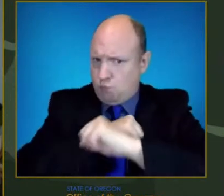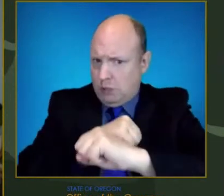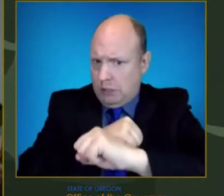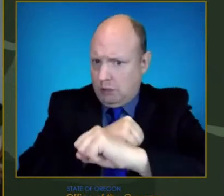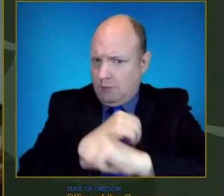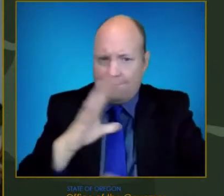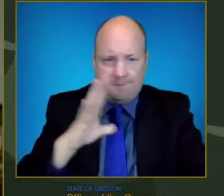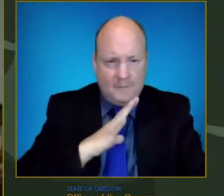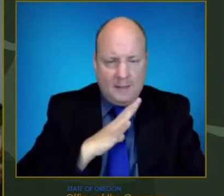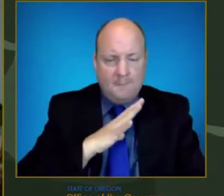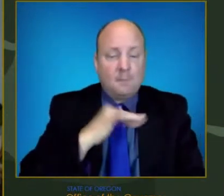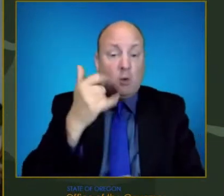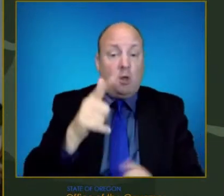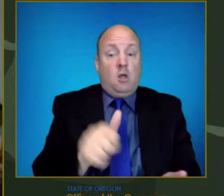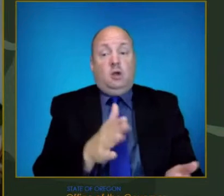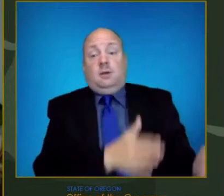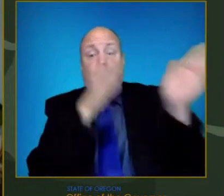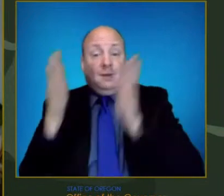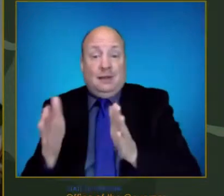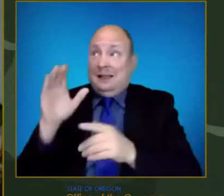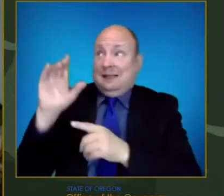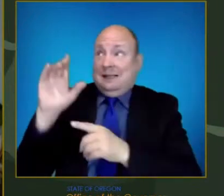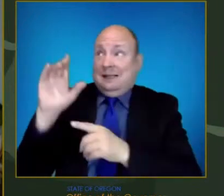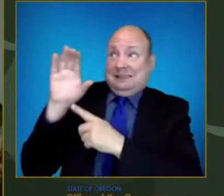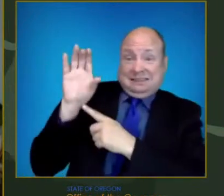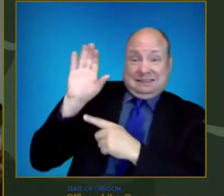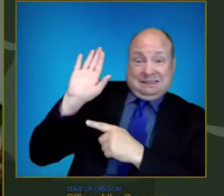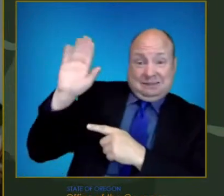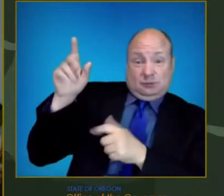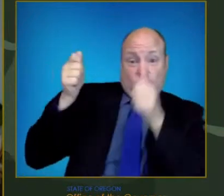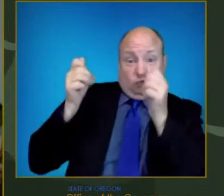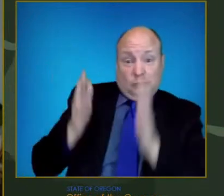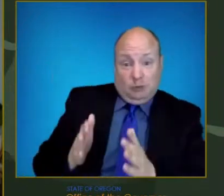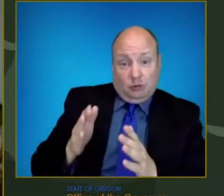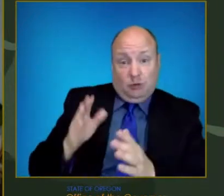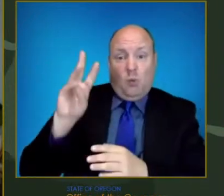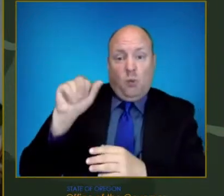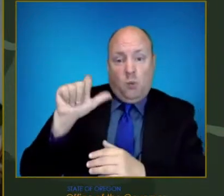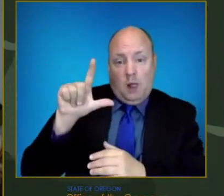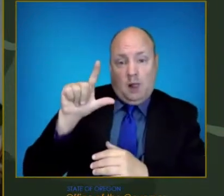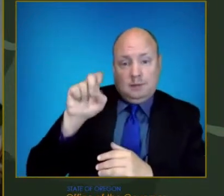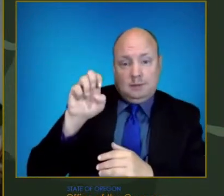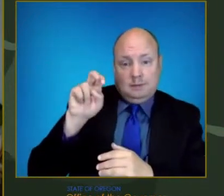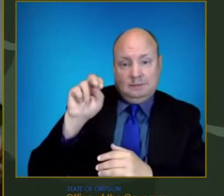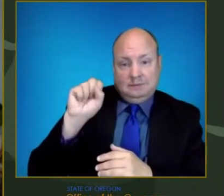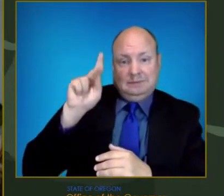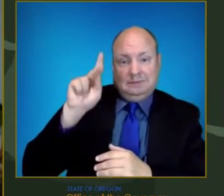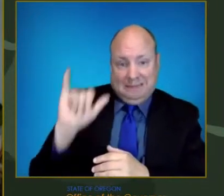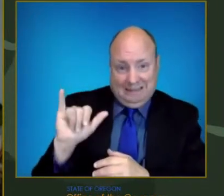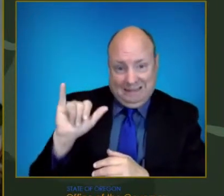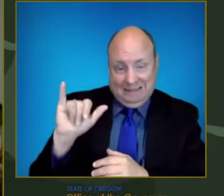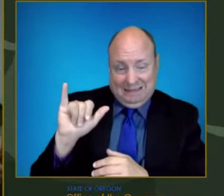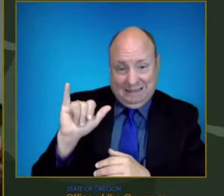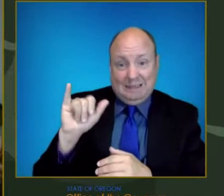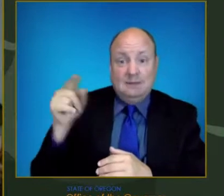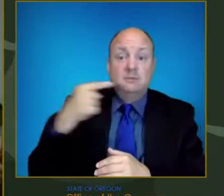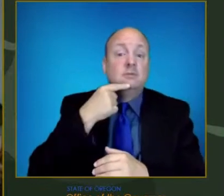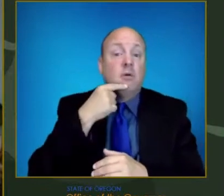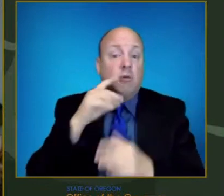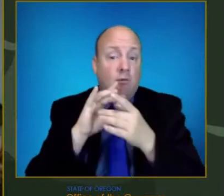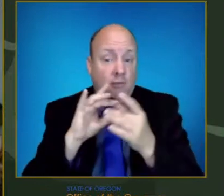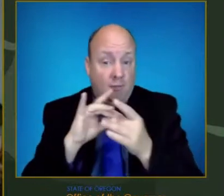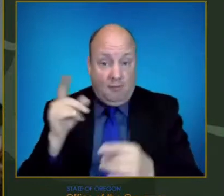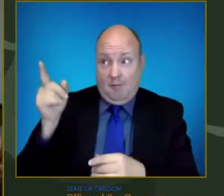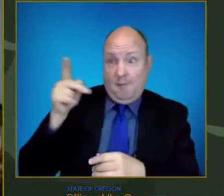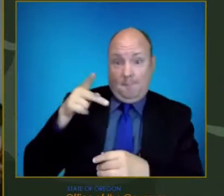of the CDC director, Dr. Rochelle Walensky, who emphasized that the Pfizer booster, while an important step in providing additional protection